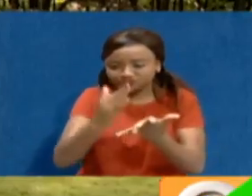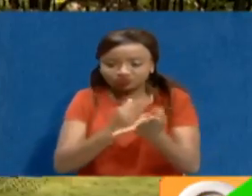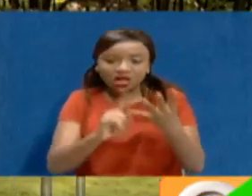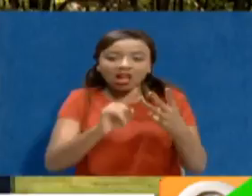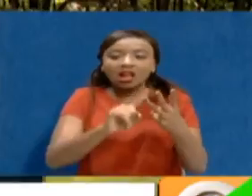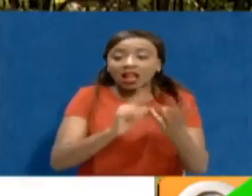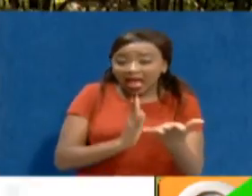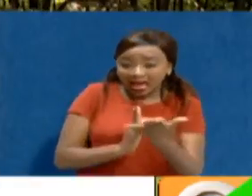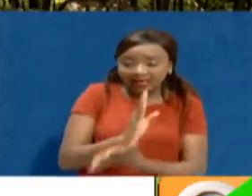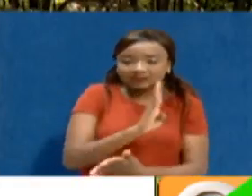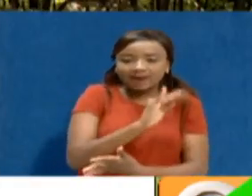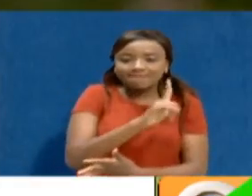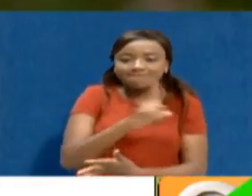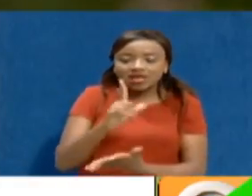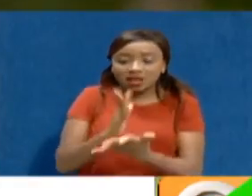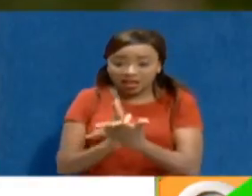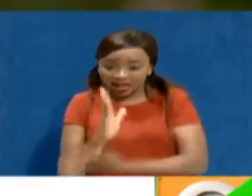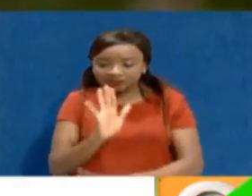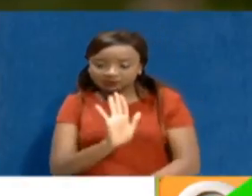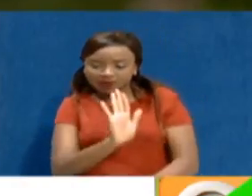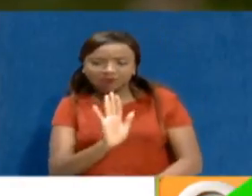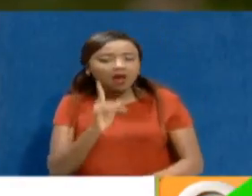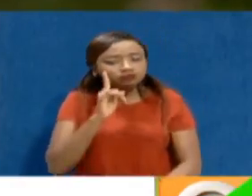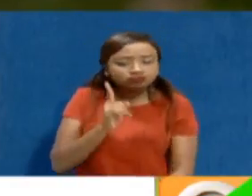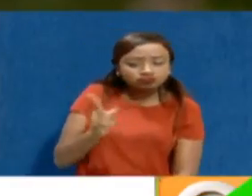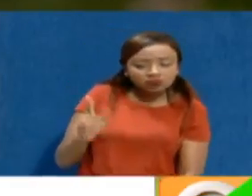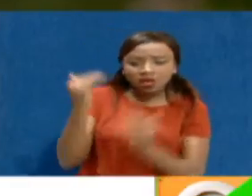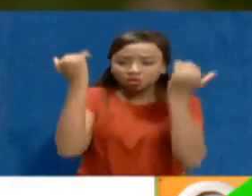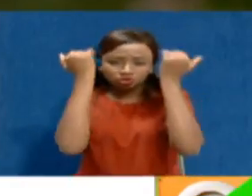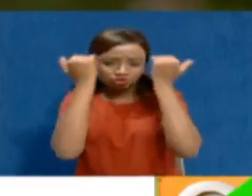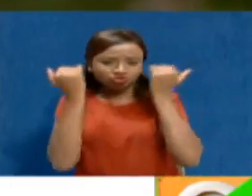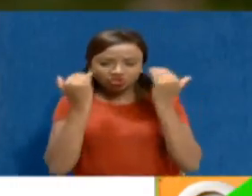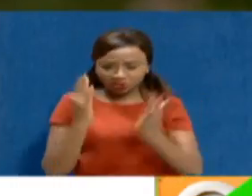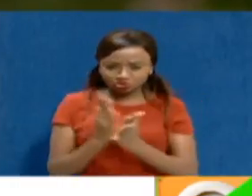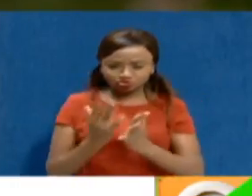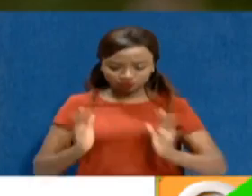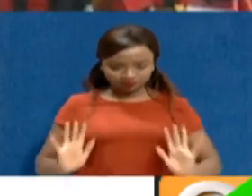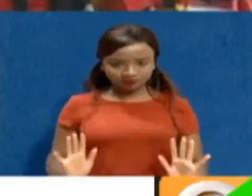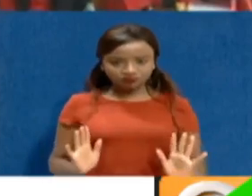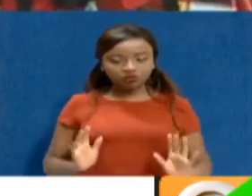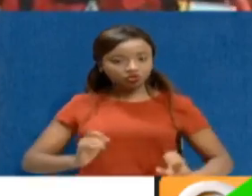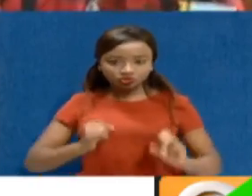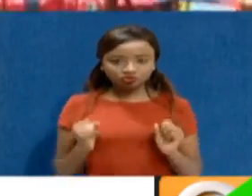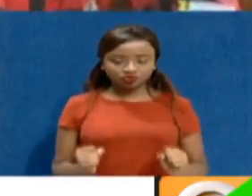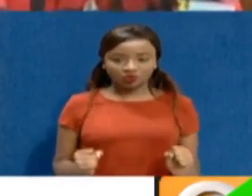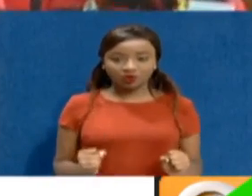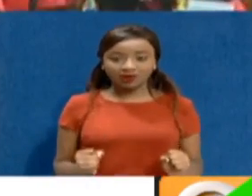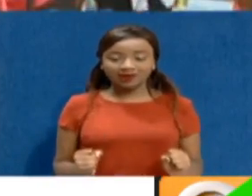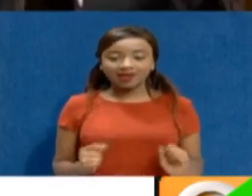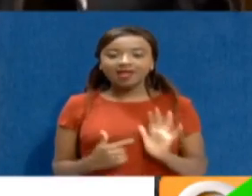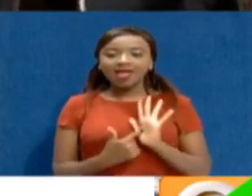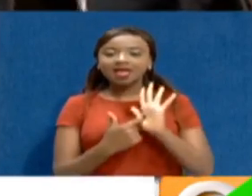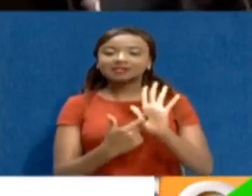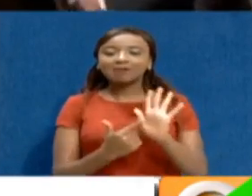of Rights. We have seen a judiciary that has become more assertive. One such landmark